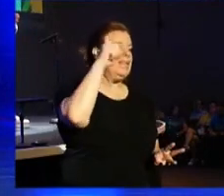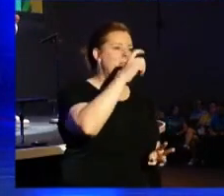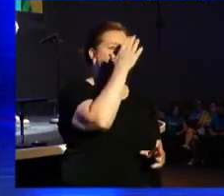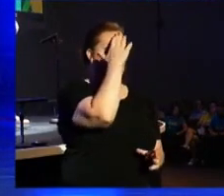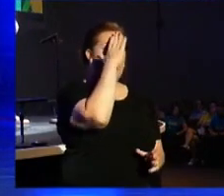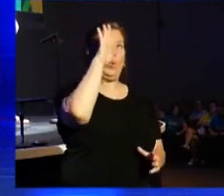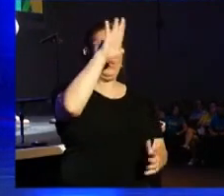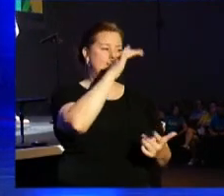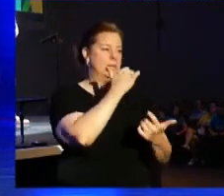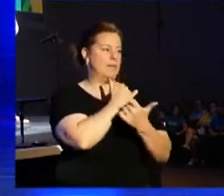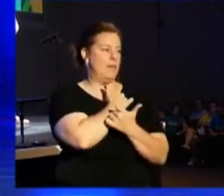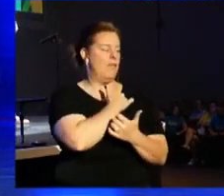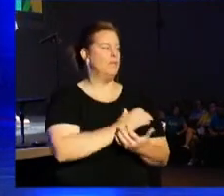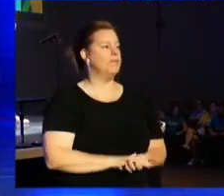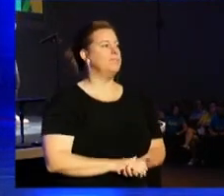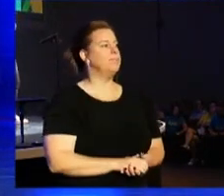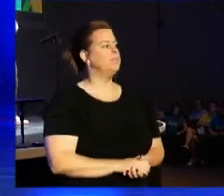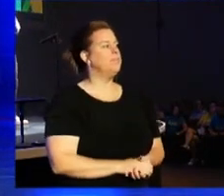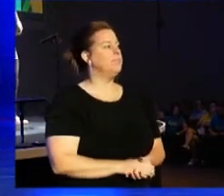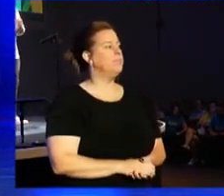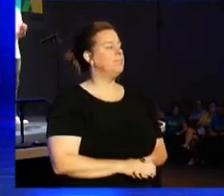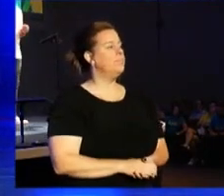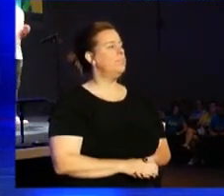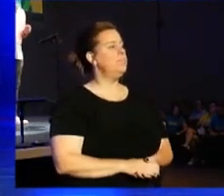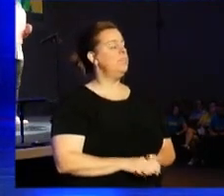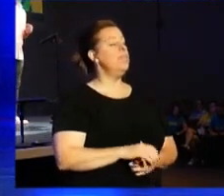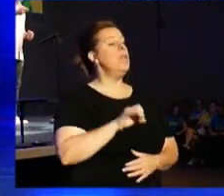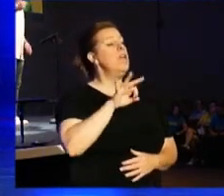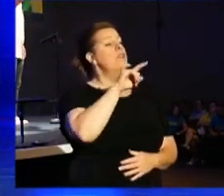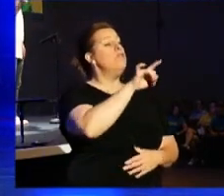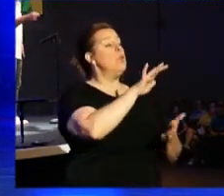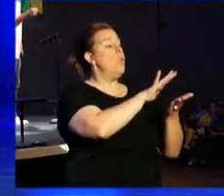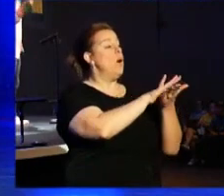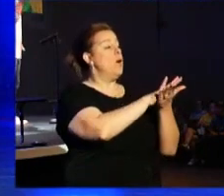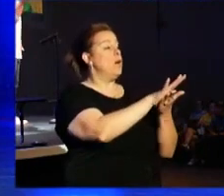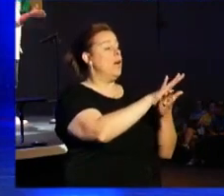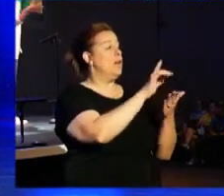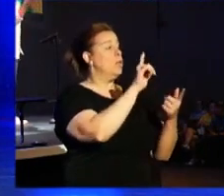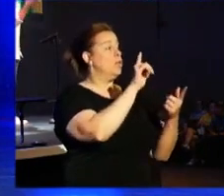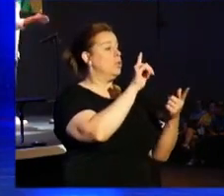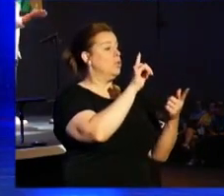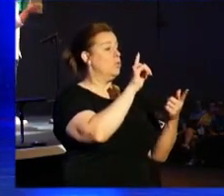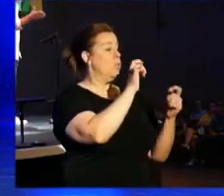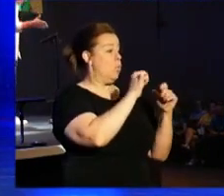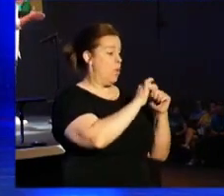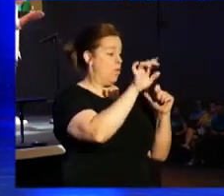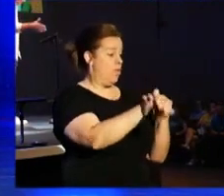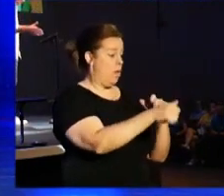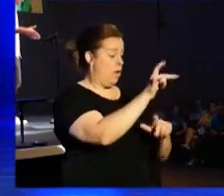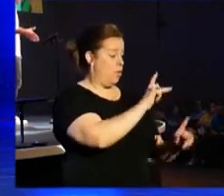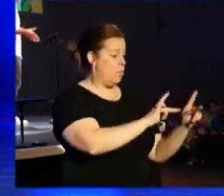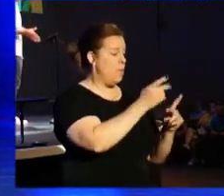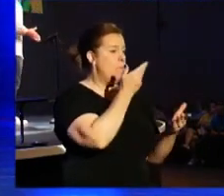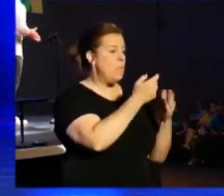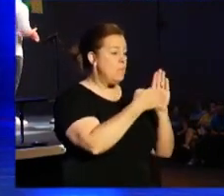The way you are kind to other people may be the very thing that shows them the love of